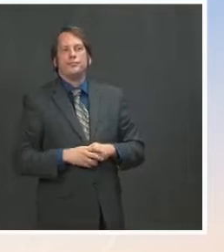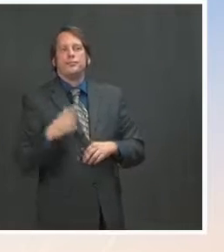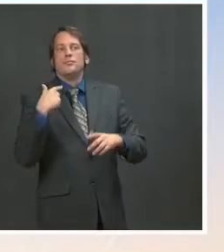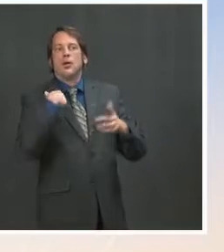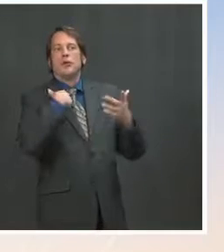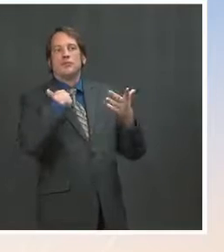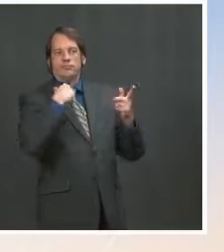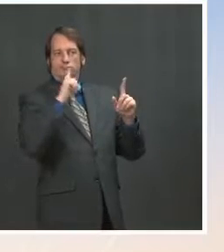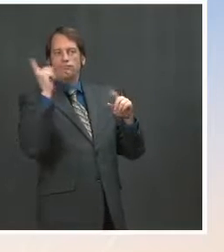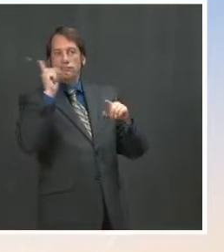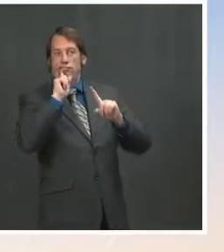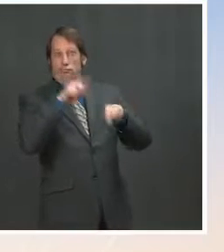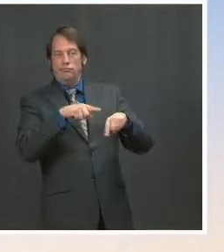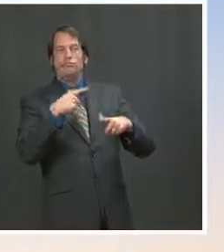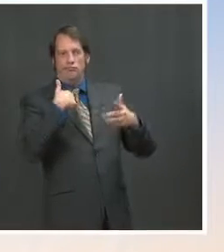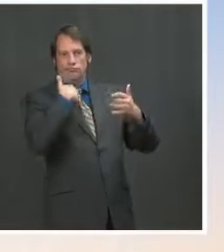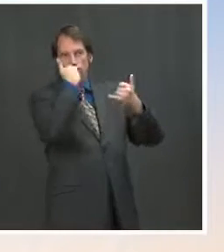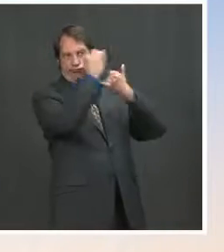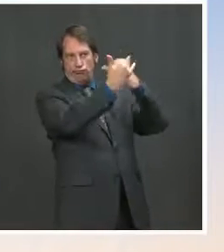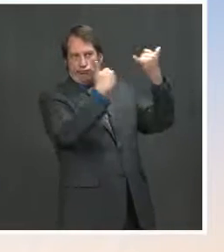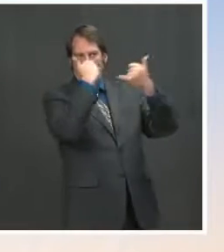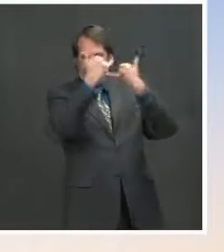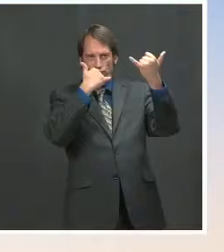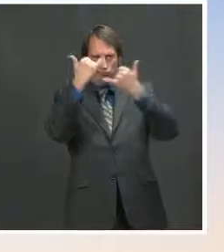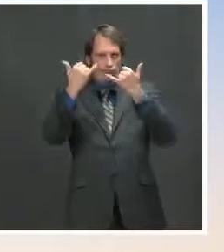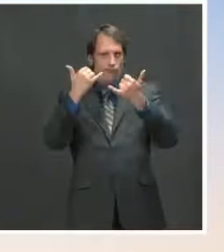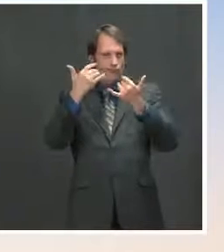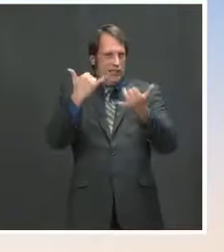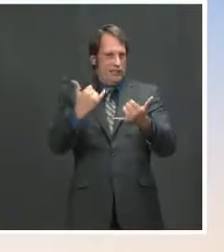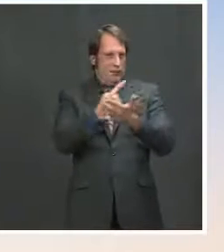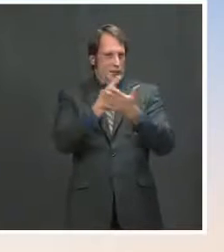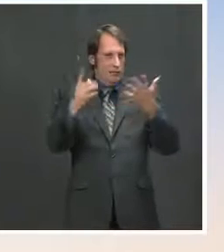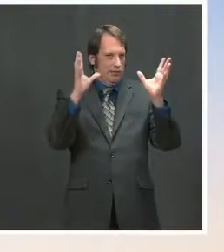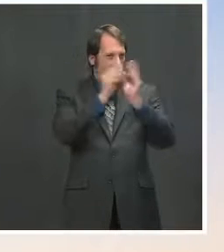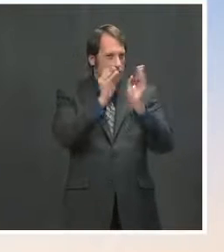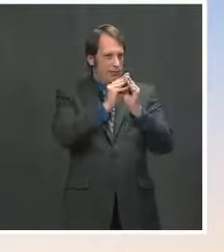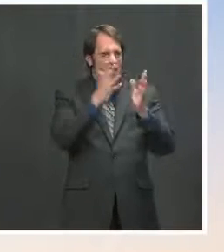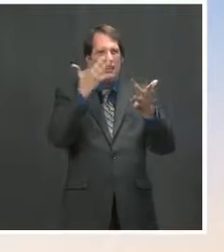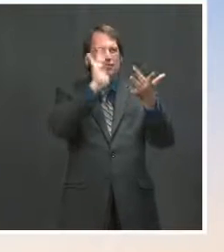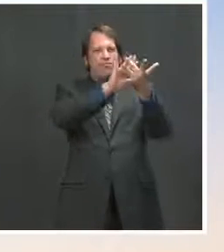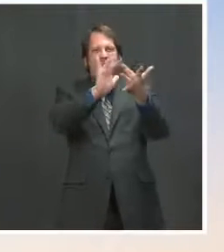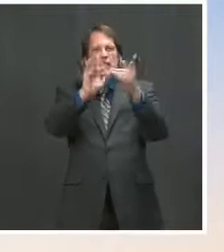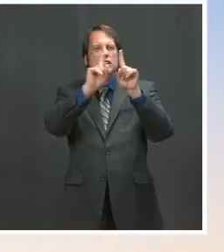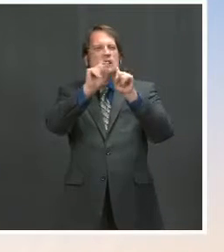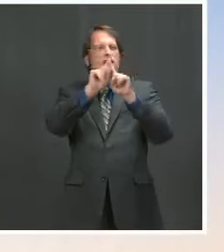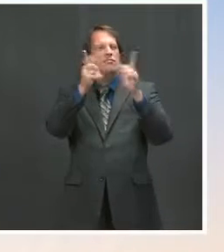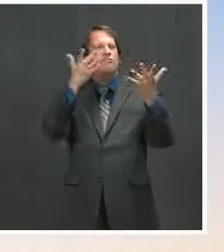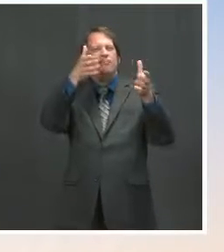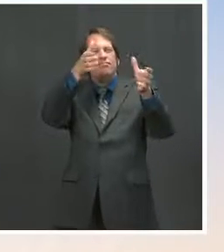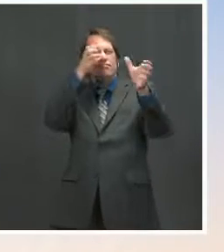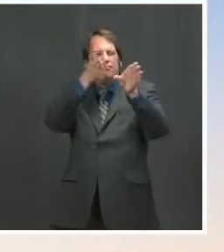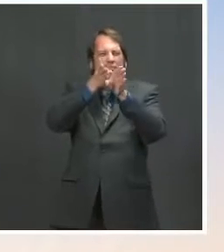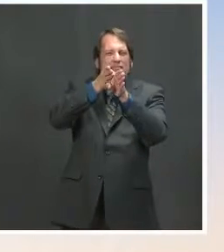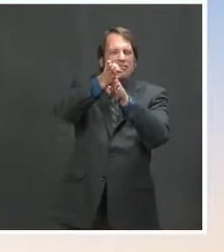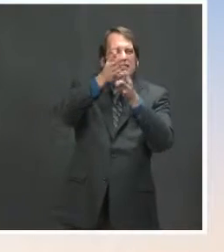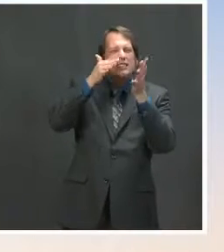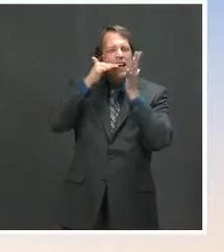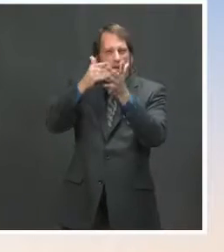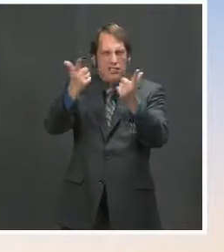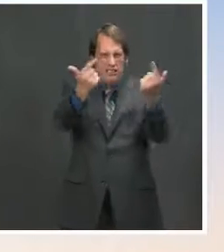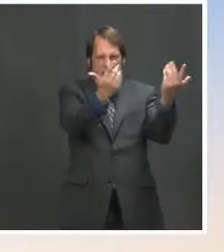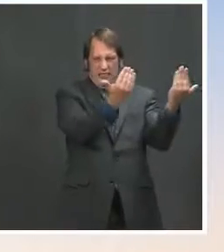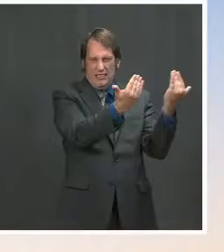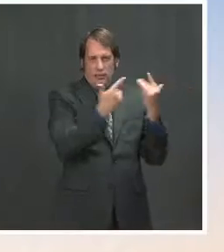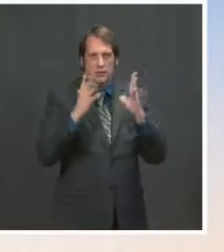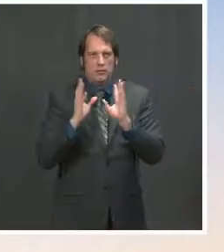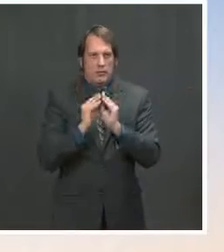later this week as well, but I'm just not going to get ahead of our planned public announcements or decisions that are still being finalized. Go ahead. Thanks, Jen.